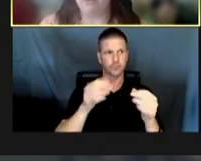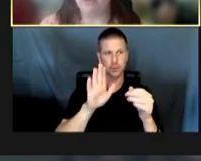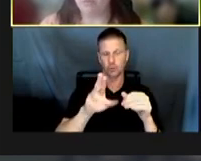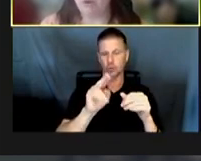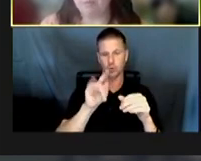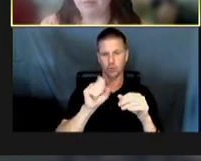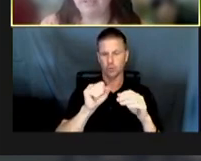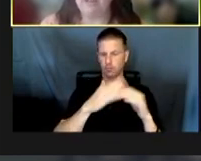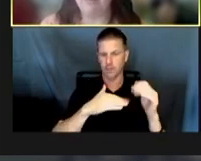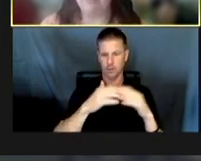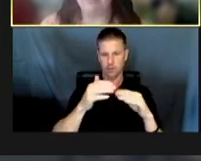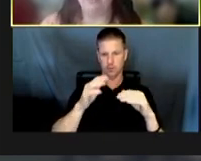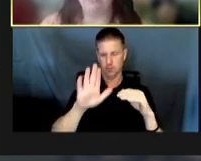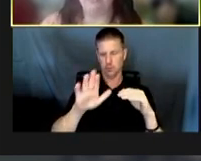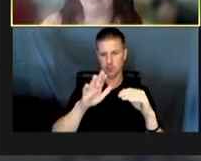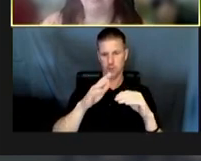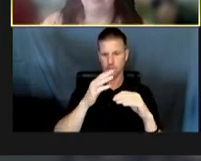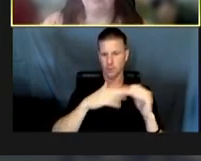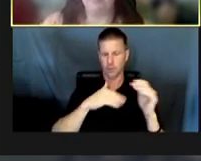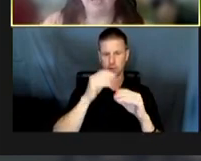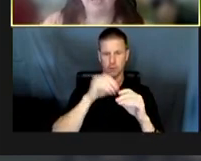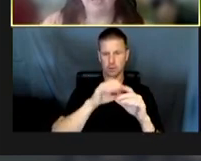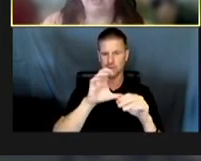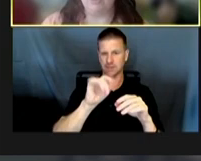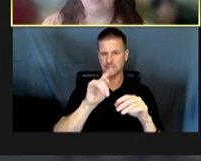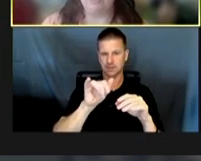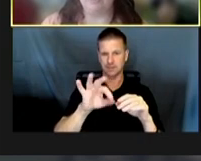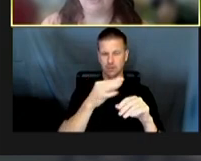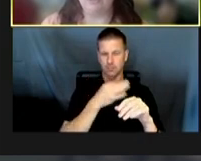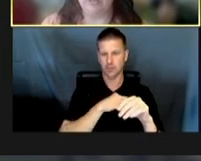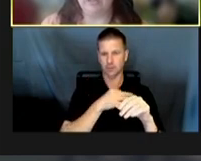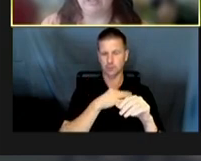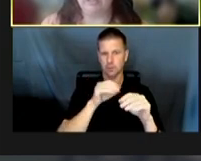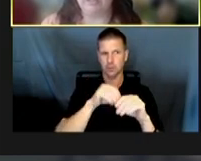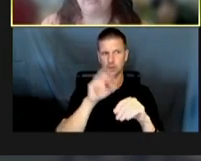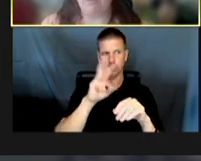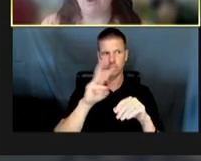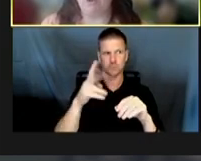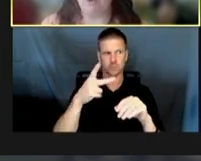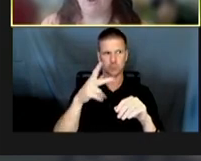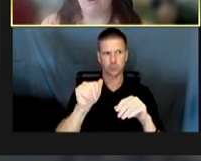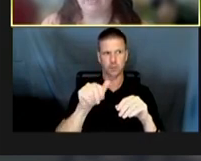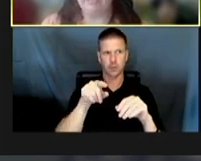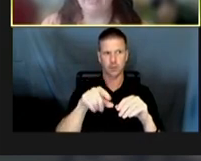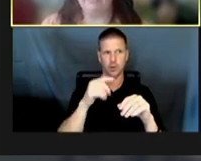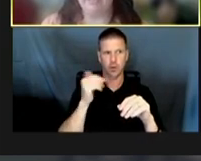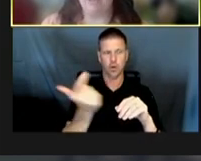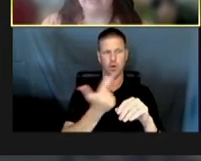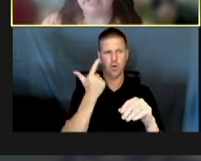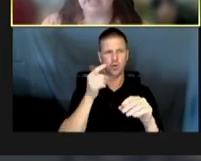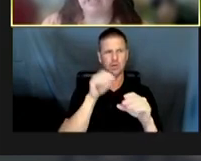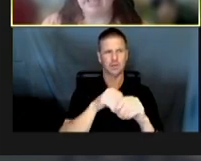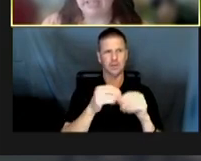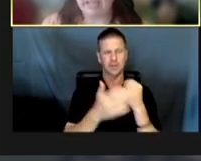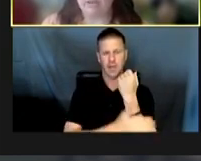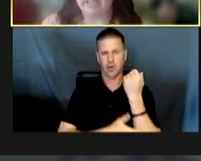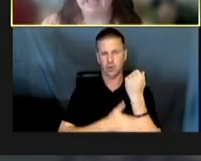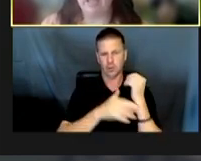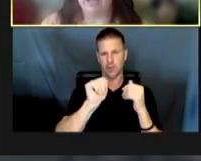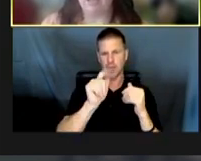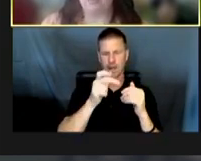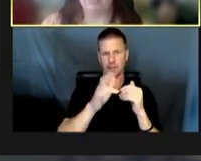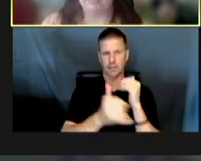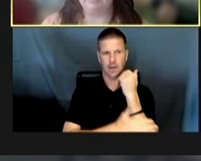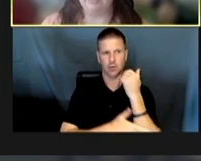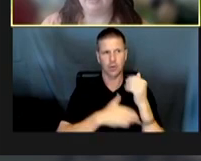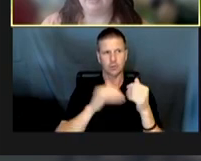been built, or their properties have been built, in the city of Pittsburgh in Western Pennsylvania. They've all are in the county, Allegheny County,